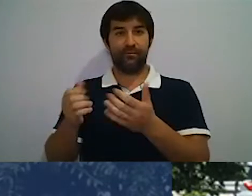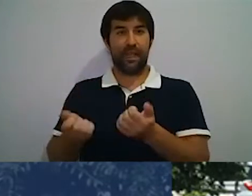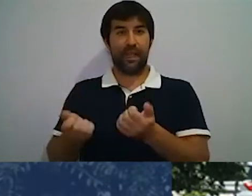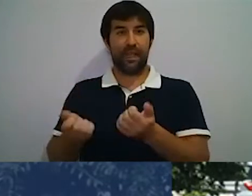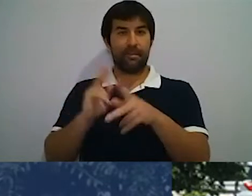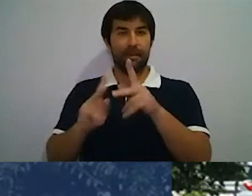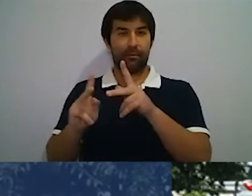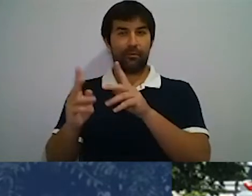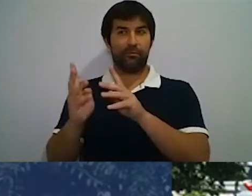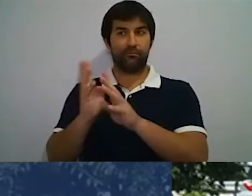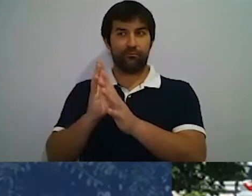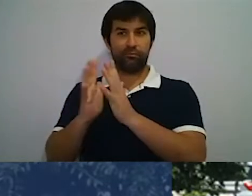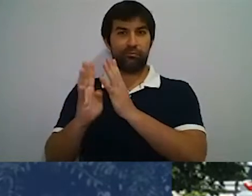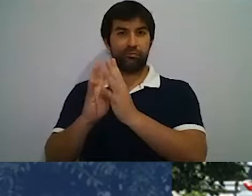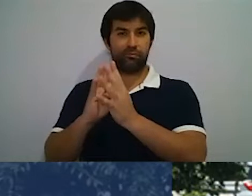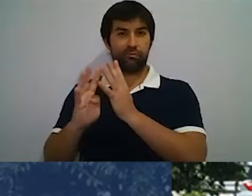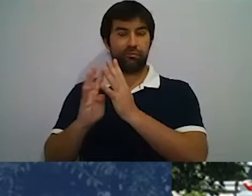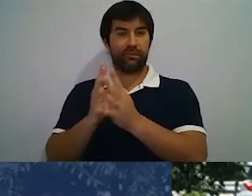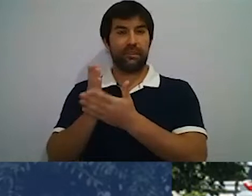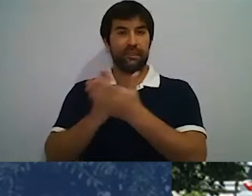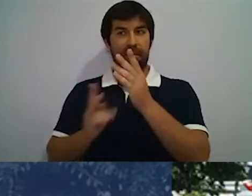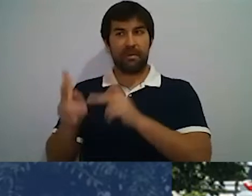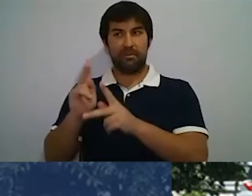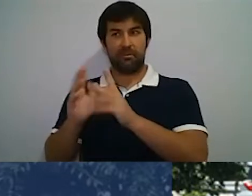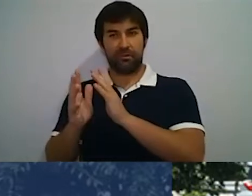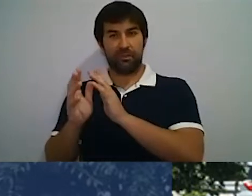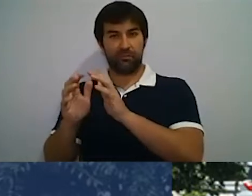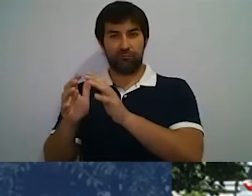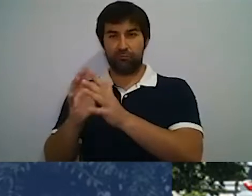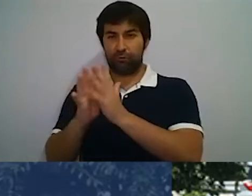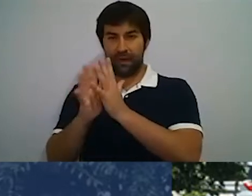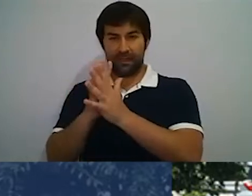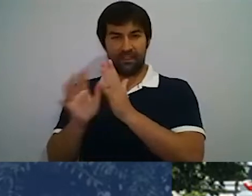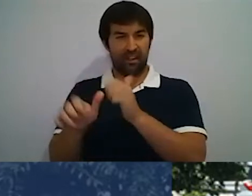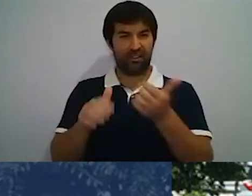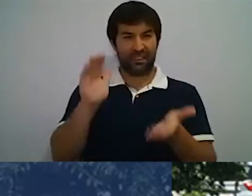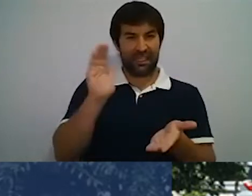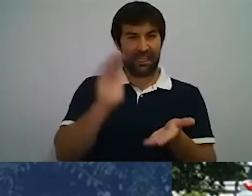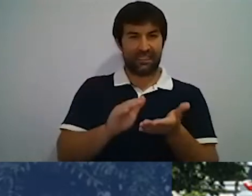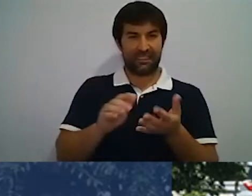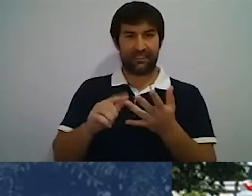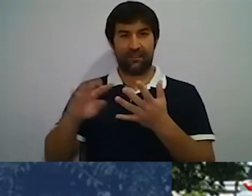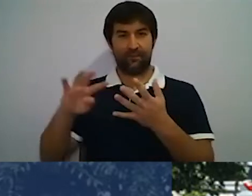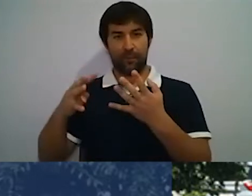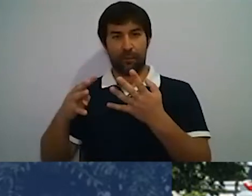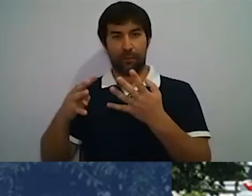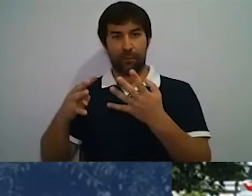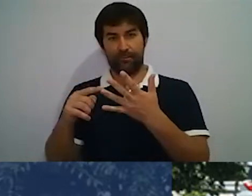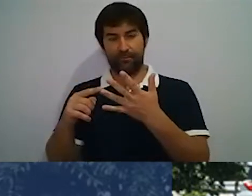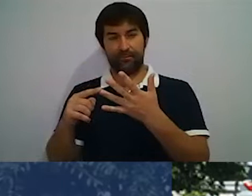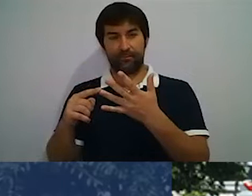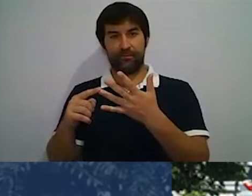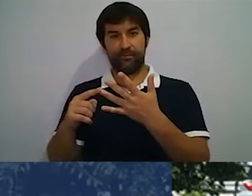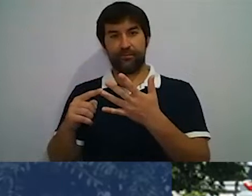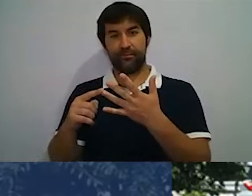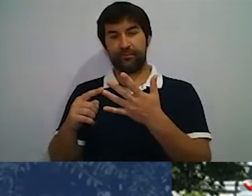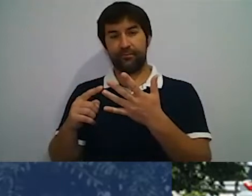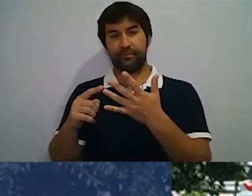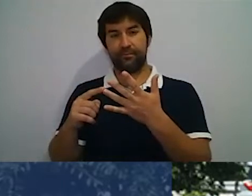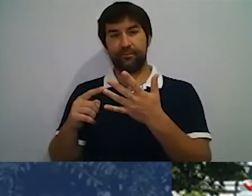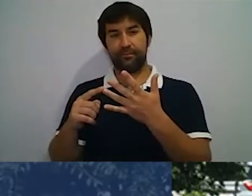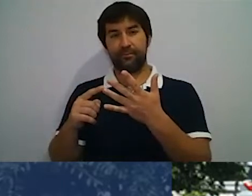Budget Office, including Bill Urbanic, and a member from the Controller's Office. The team scores all the proposals that we receive against the criteria